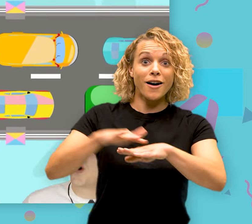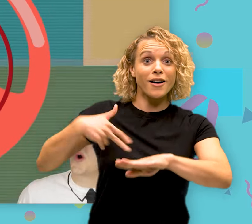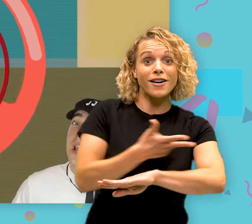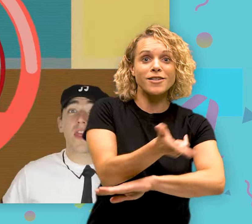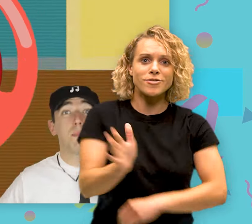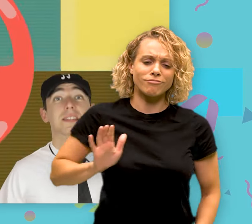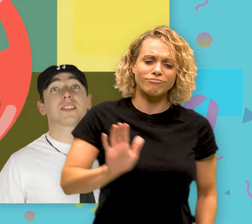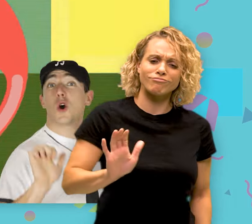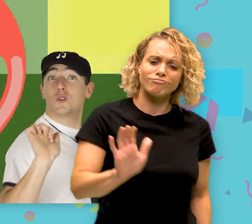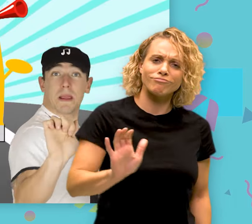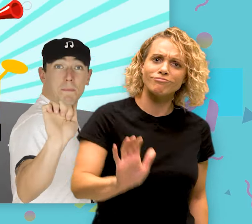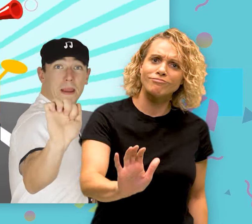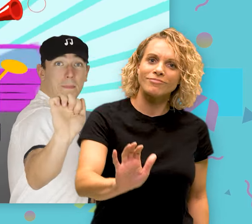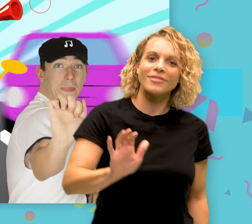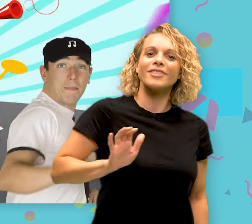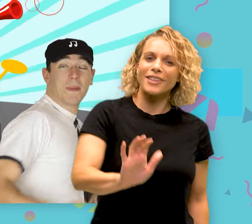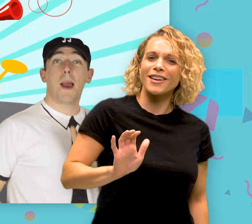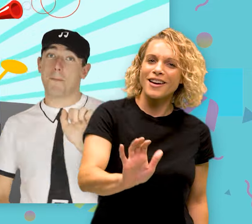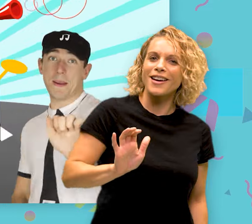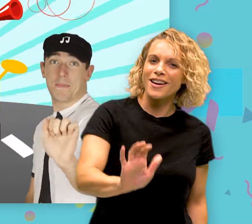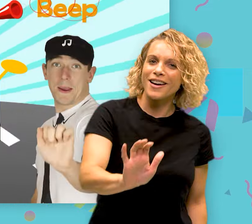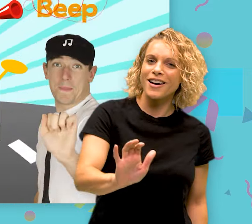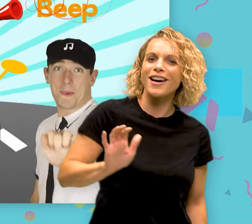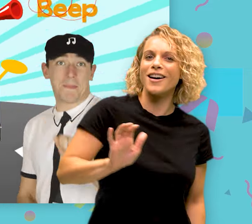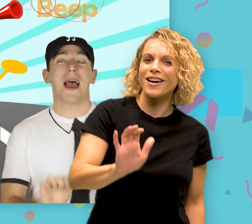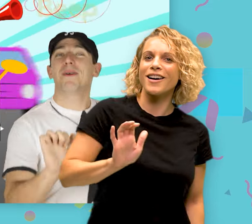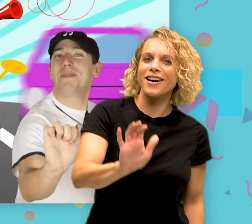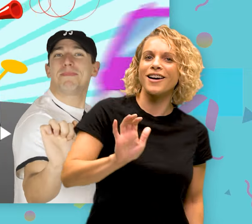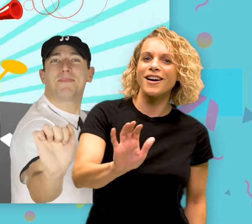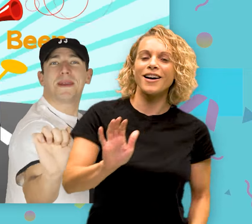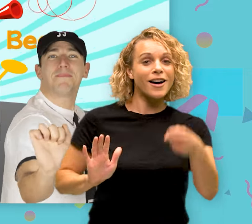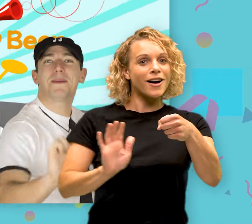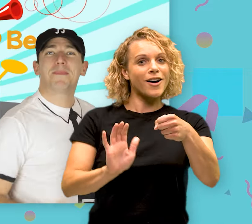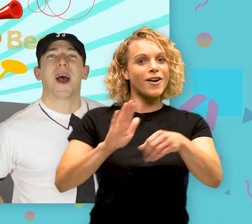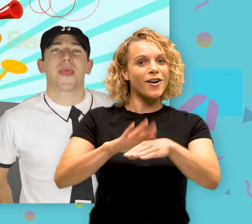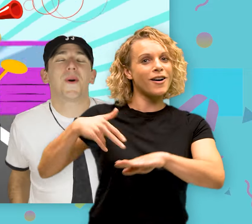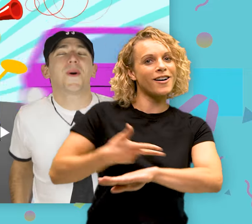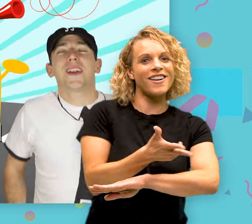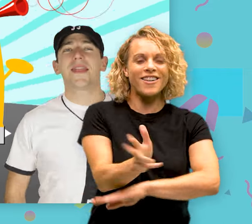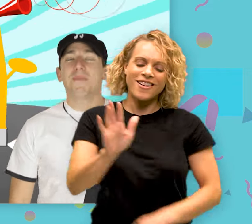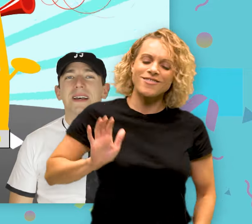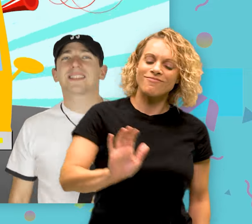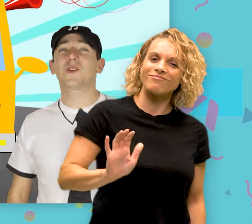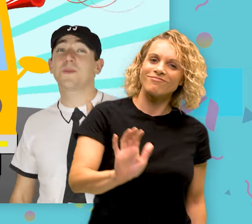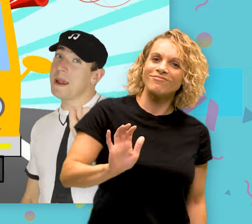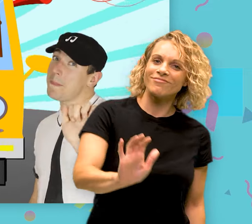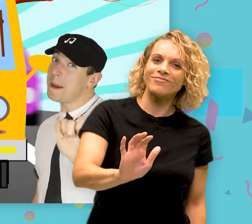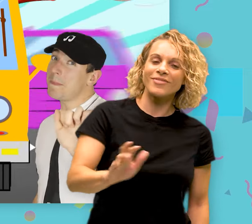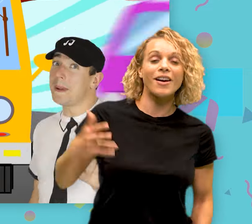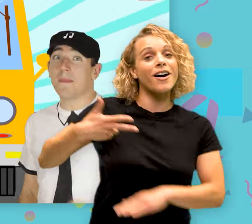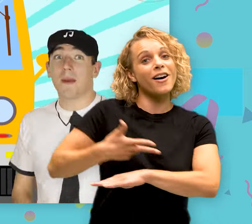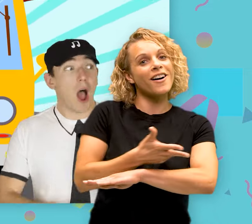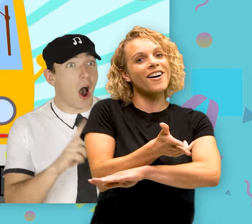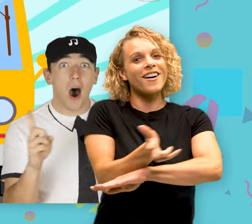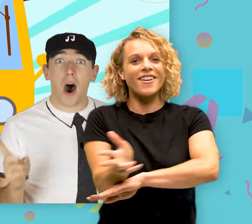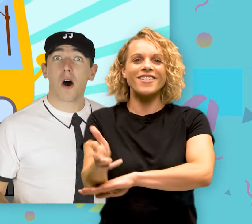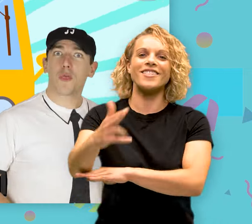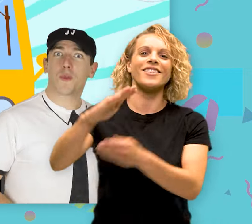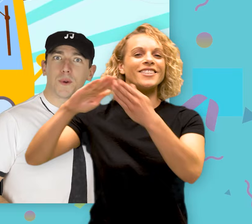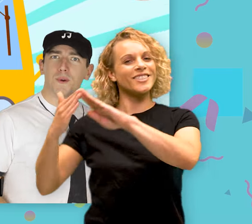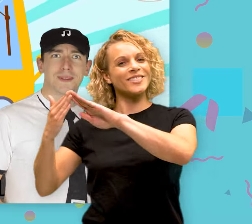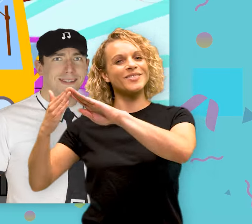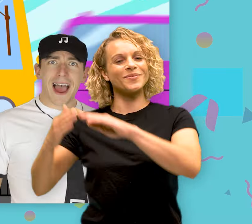The horn on the bus goes beep, beep, beep, beep, beep, beep, beep, beep, beep. The horn on the bus goes beep, beep, beep,